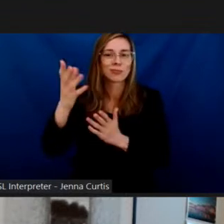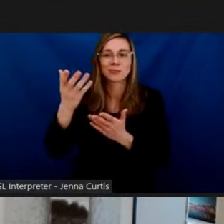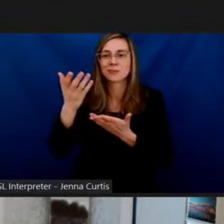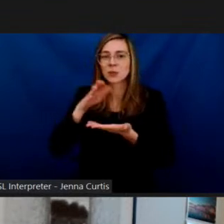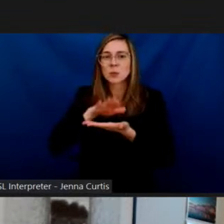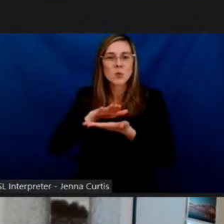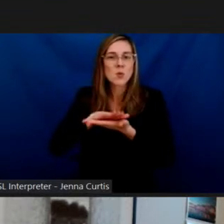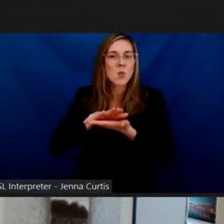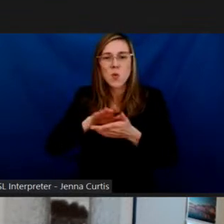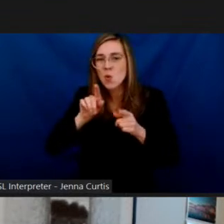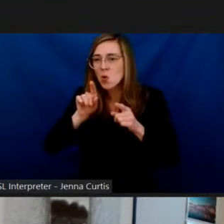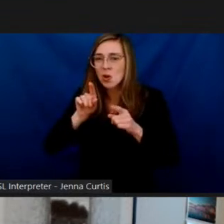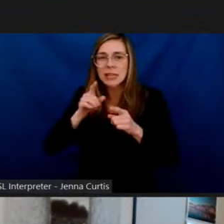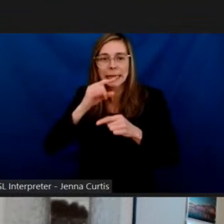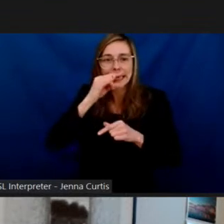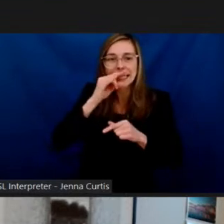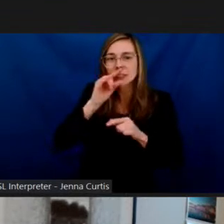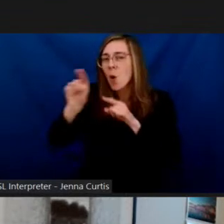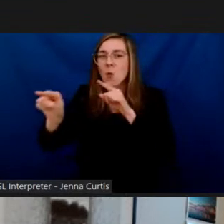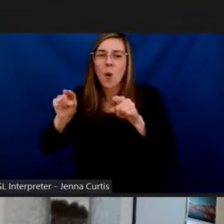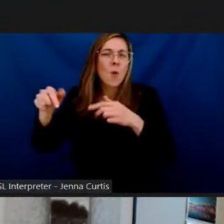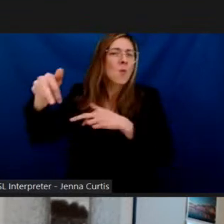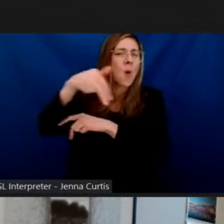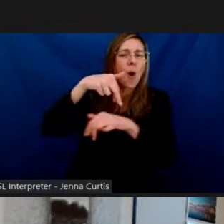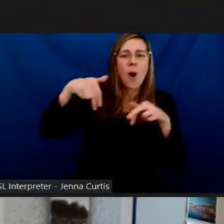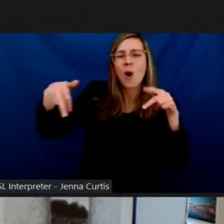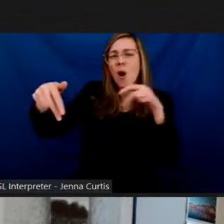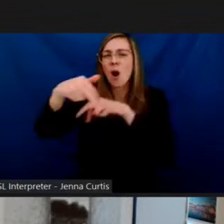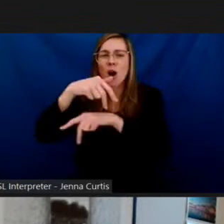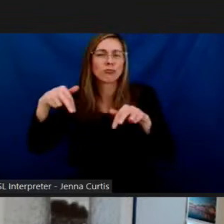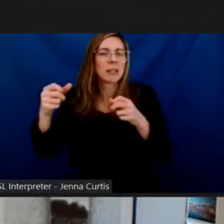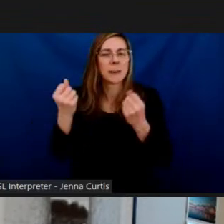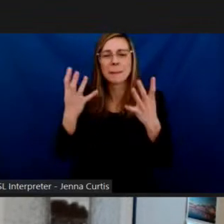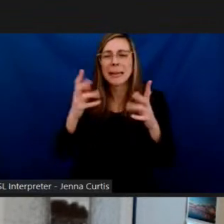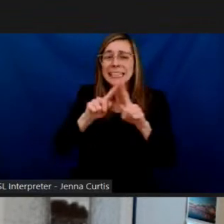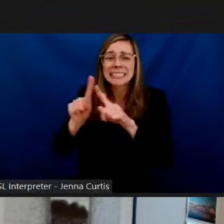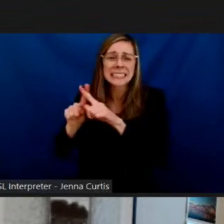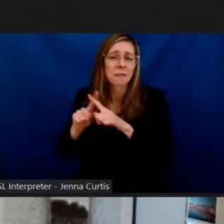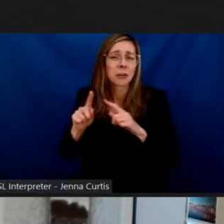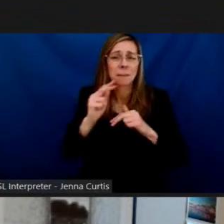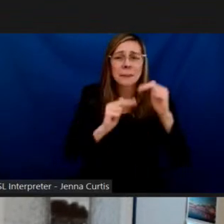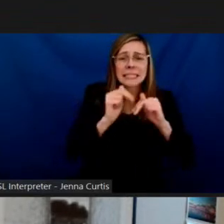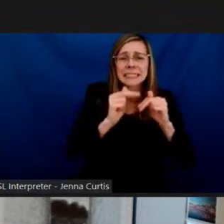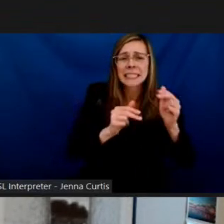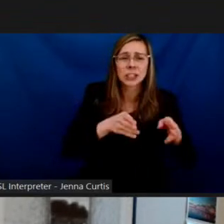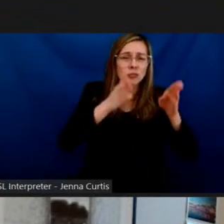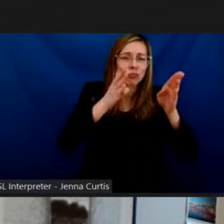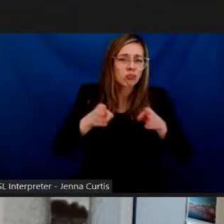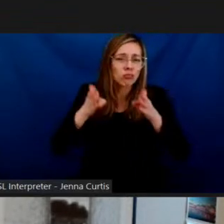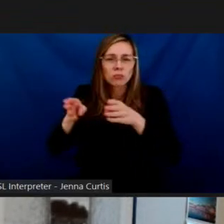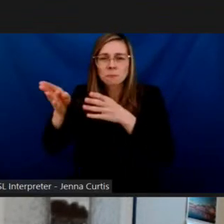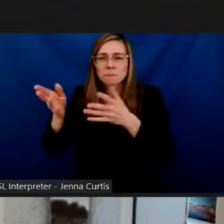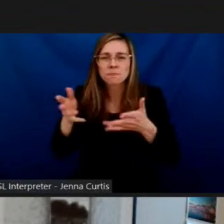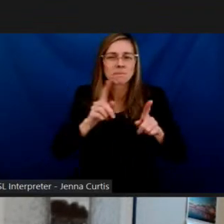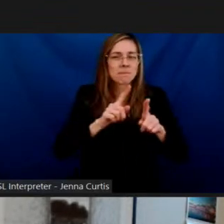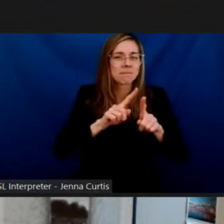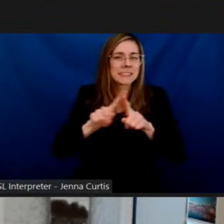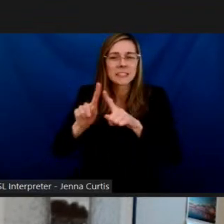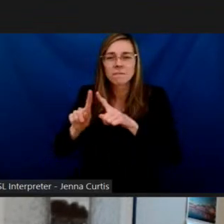Everyone is walking in the neighborhoods. We have a lot of different buildings and a lot of,